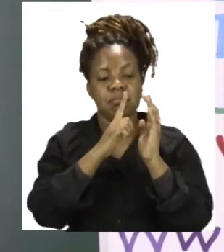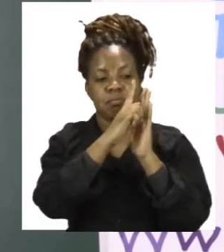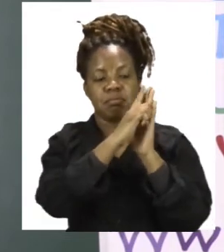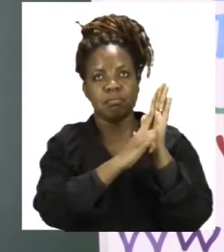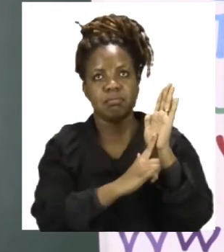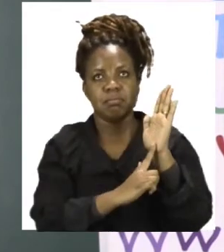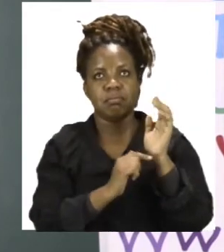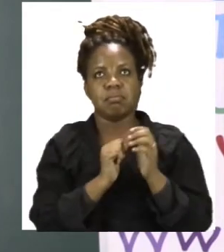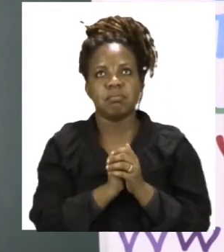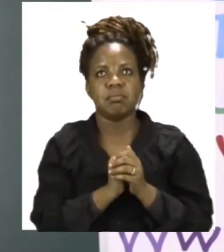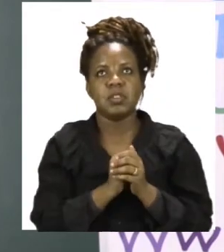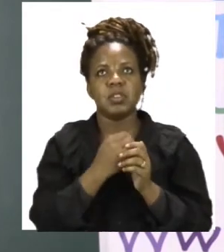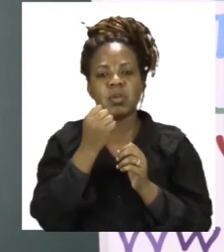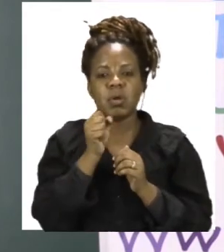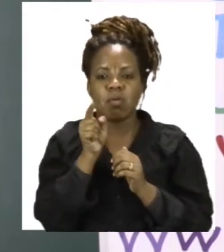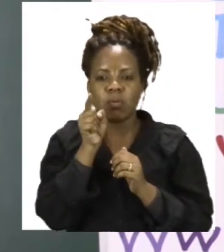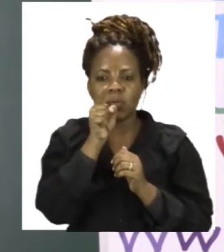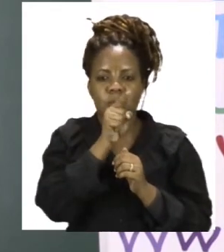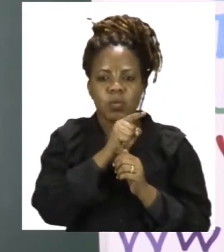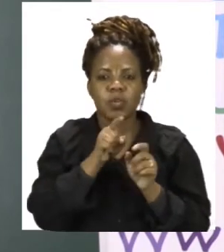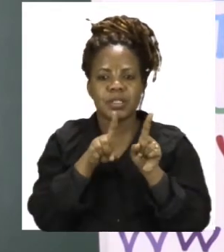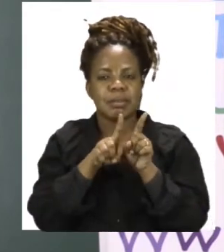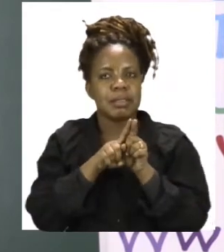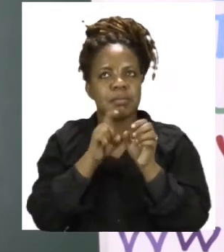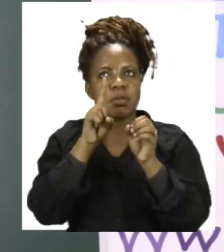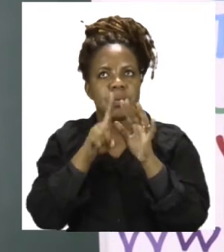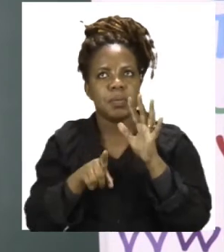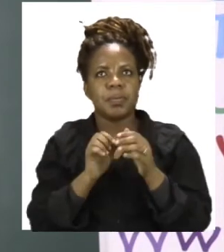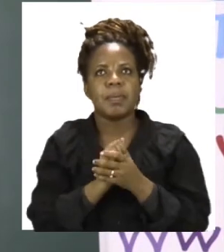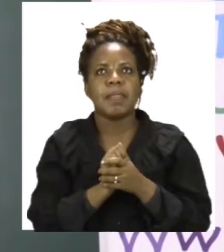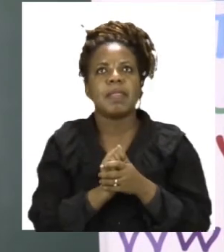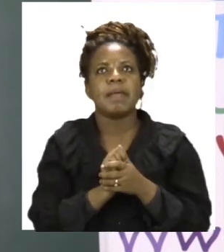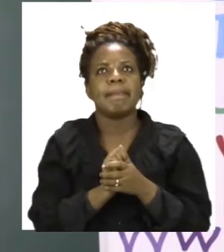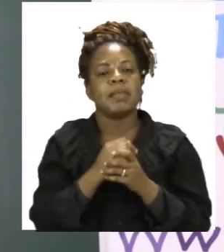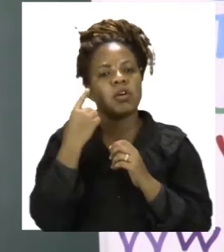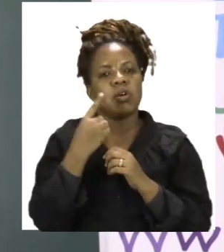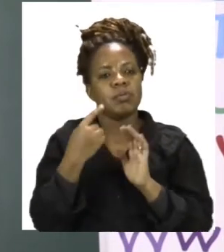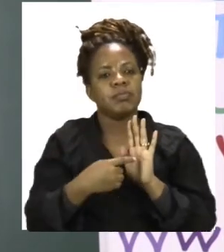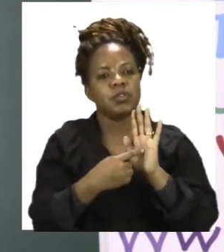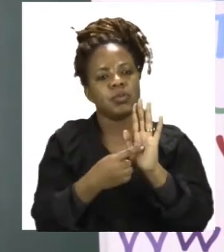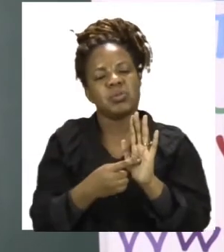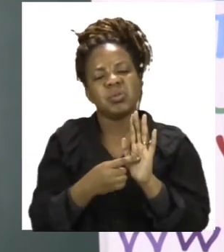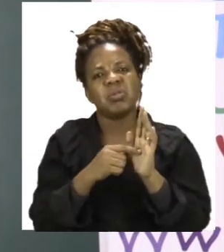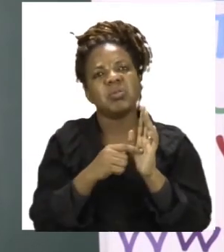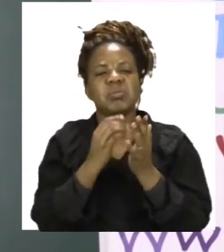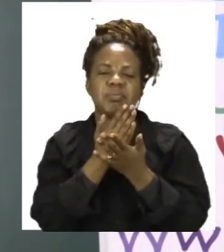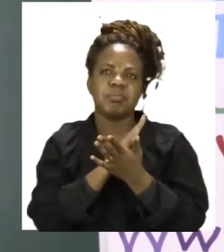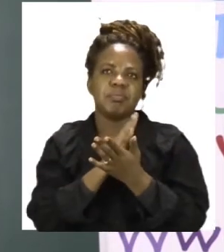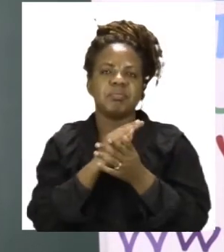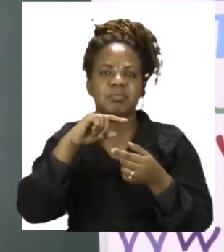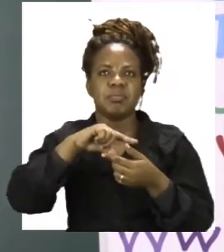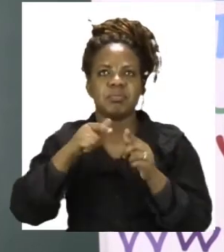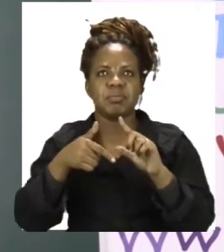also have an oval. I just wanted to show you a few of the shapes. So take your time, count with